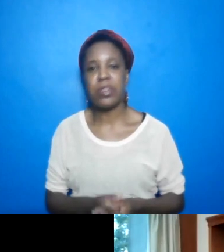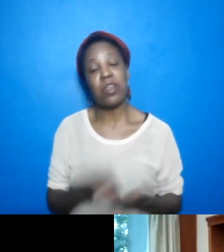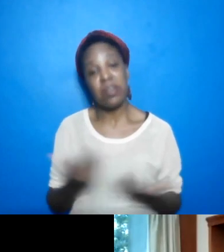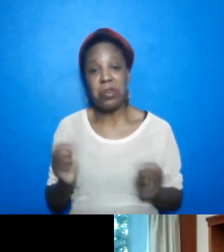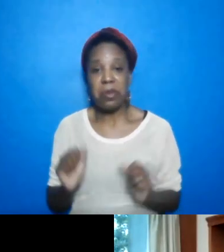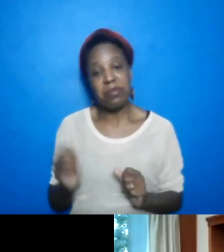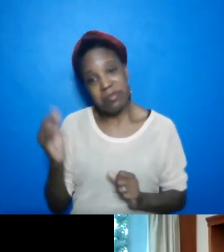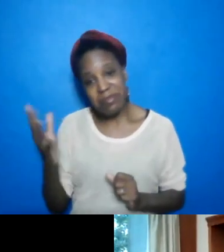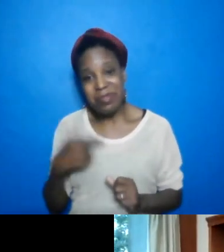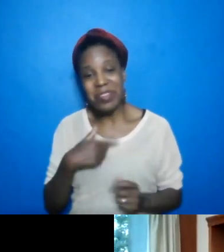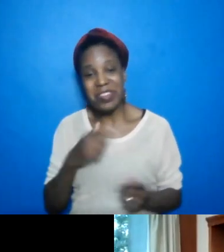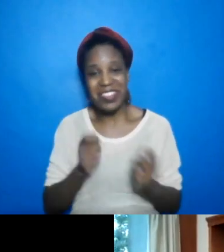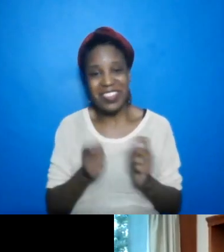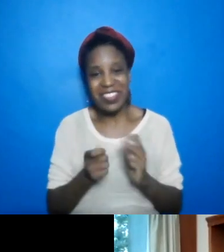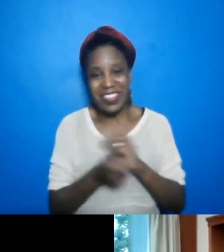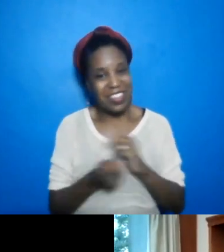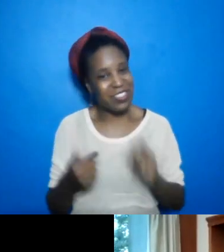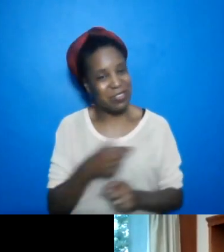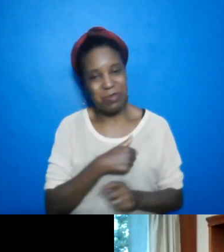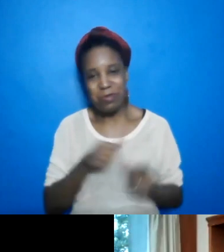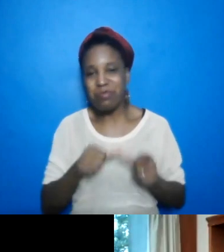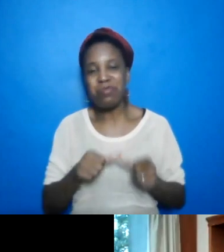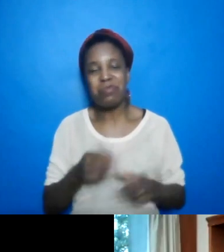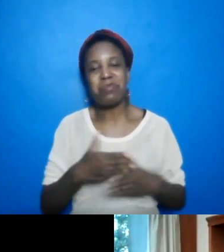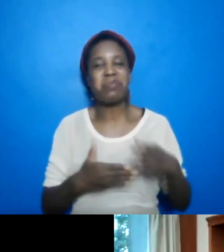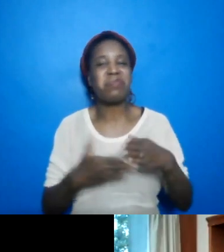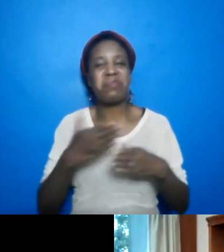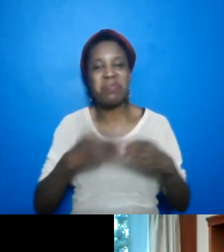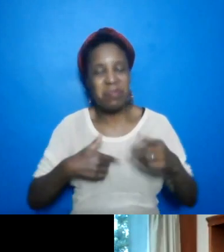coming, but we're going to be building towards transformation.